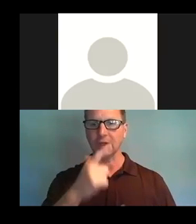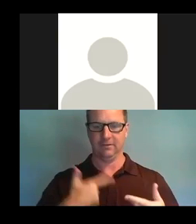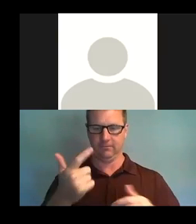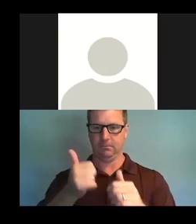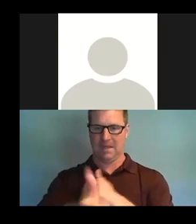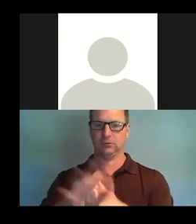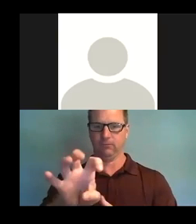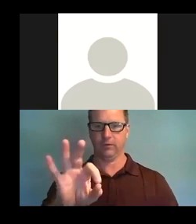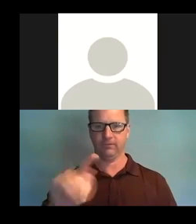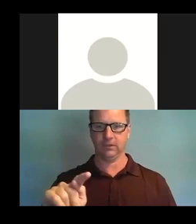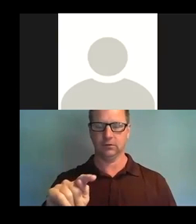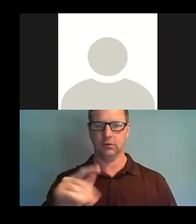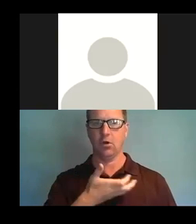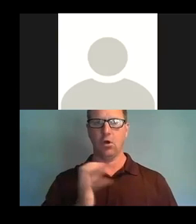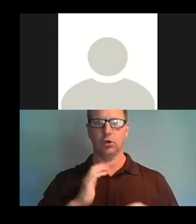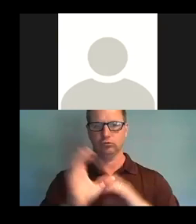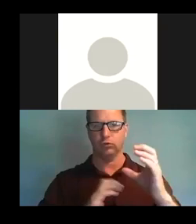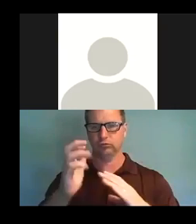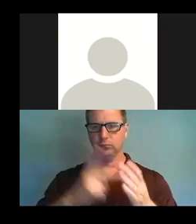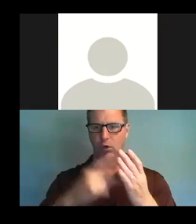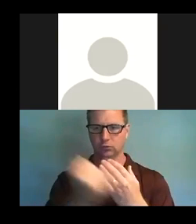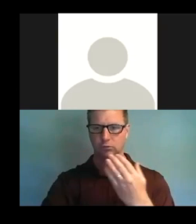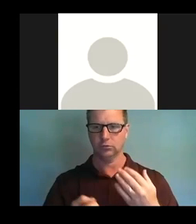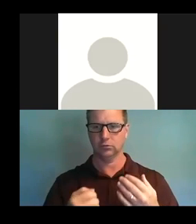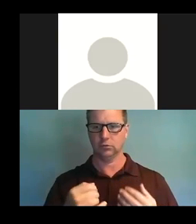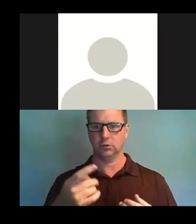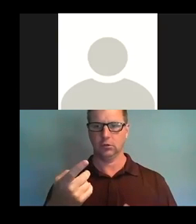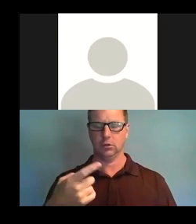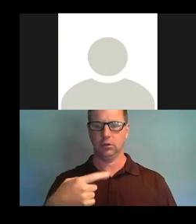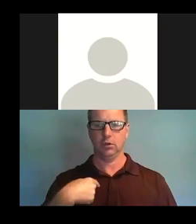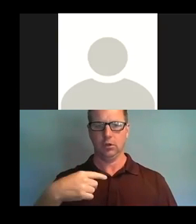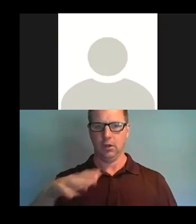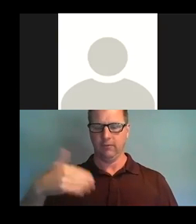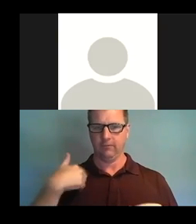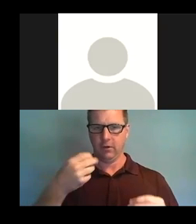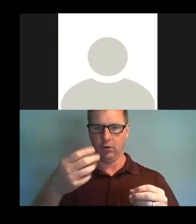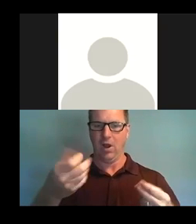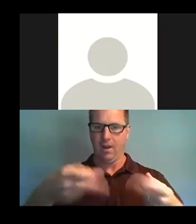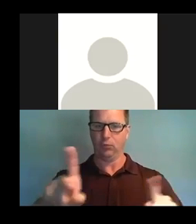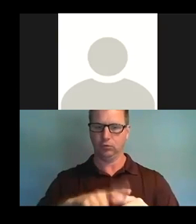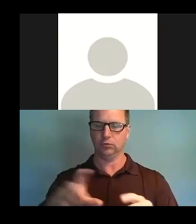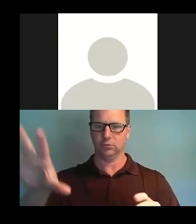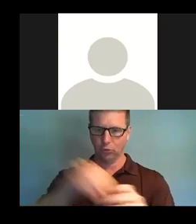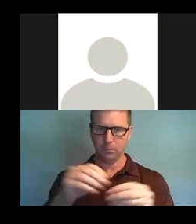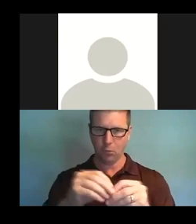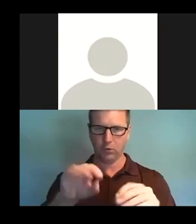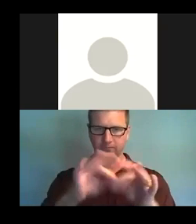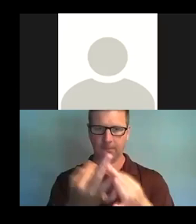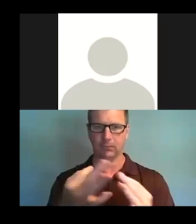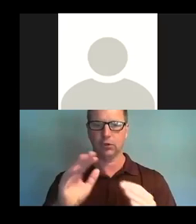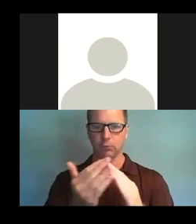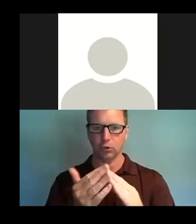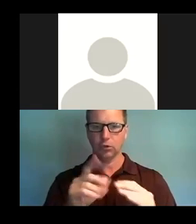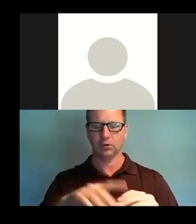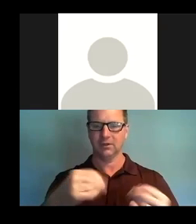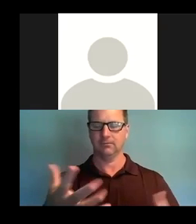feet of our construction projects. And we'd like to have an opportunity to be able to include more families in the community, to be able to give